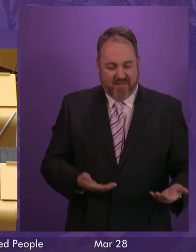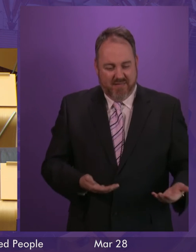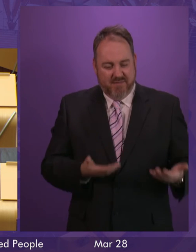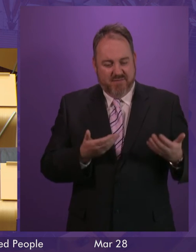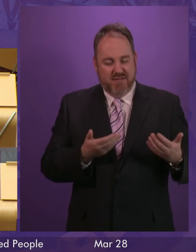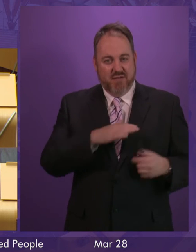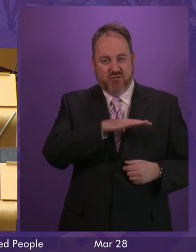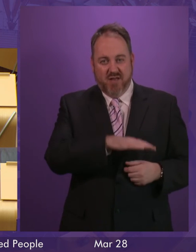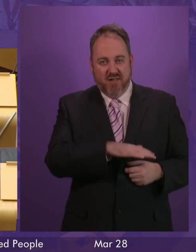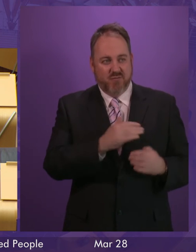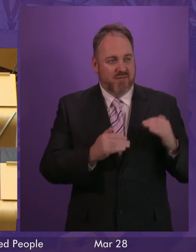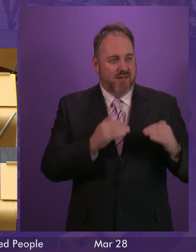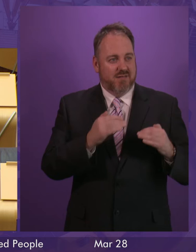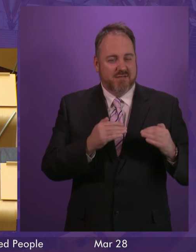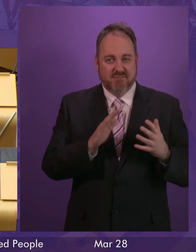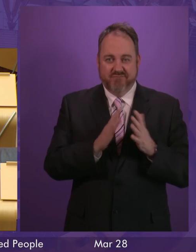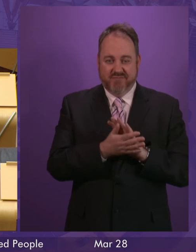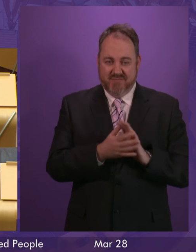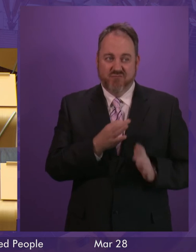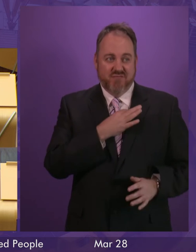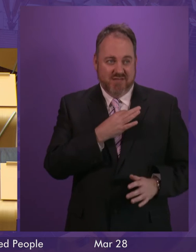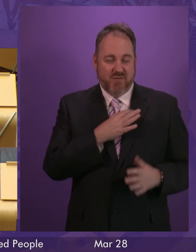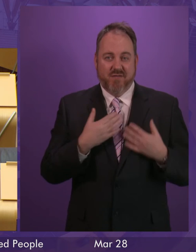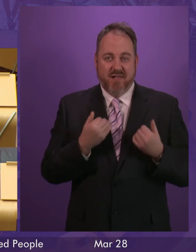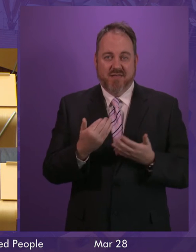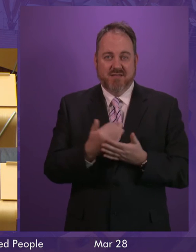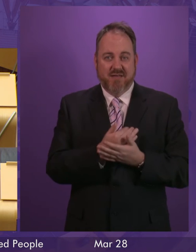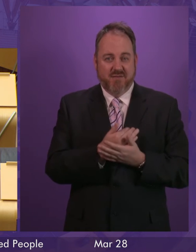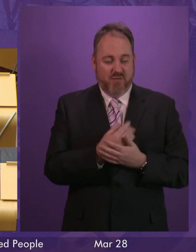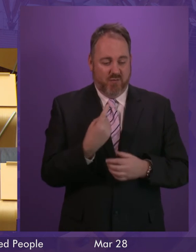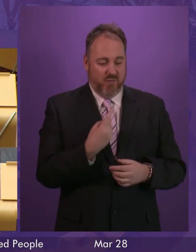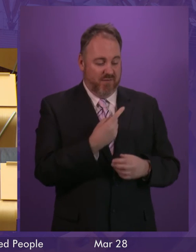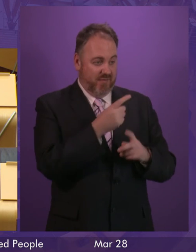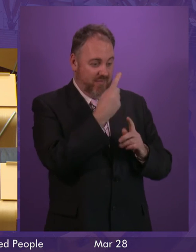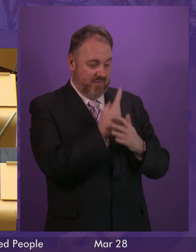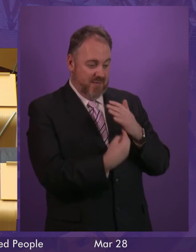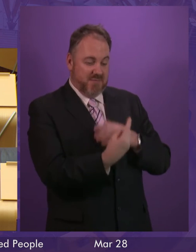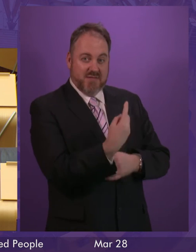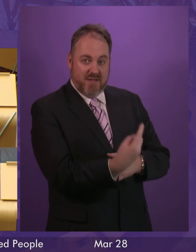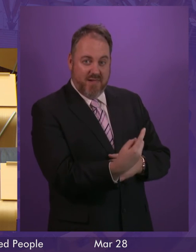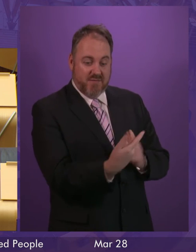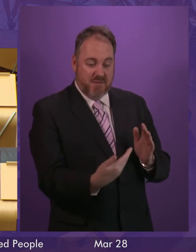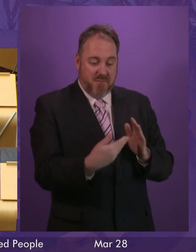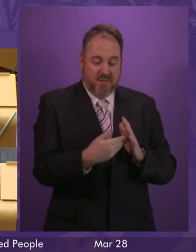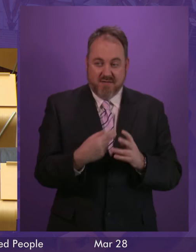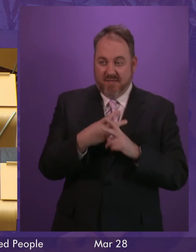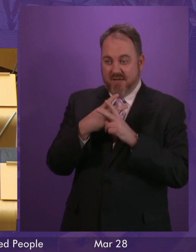compromises the health and safety of both the disabled person and their carer.